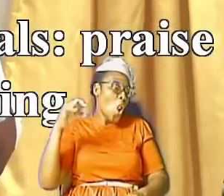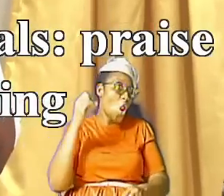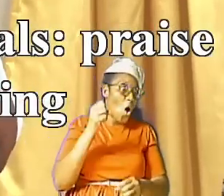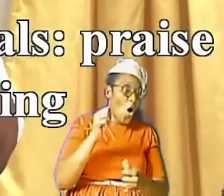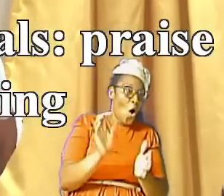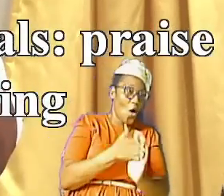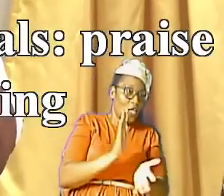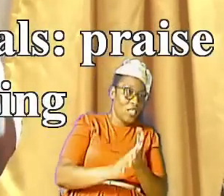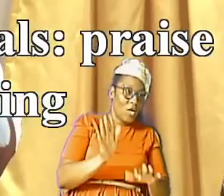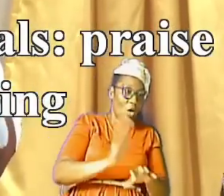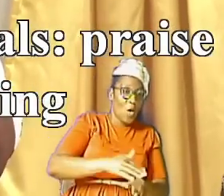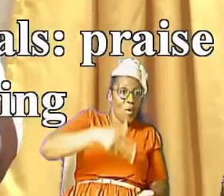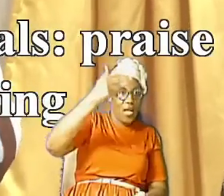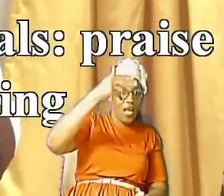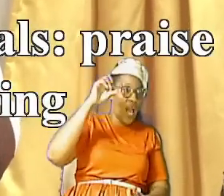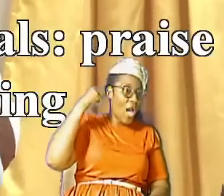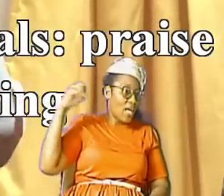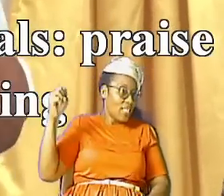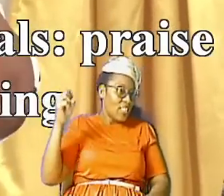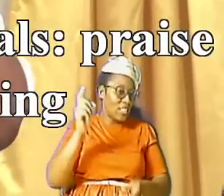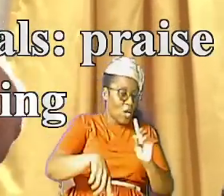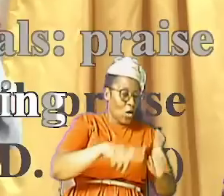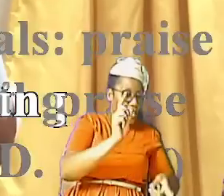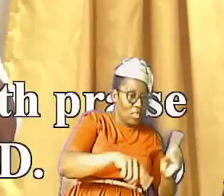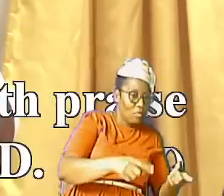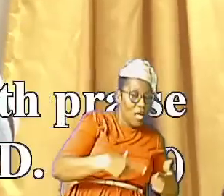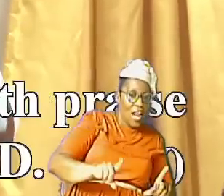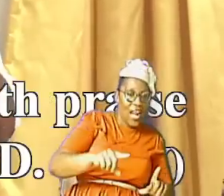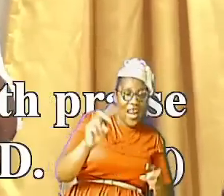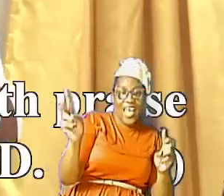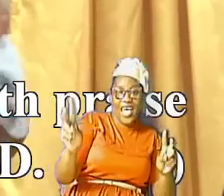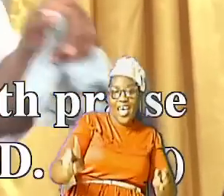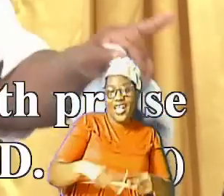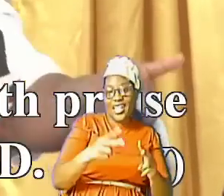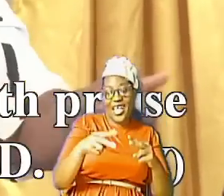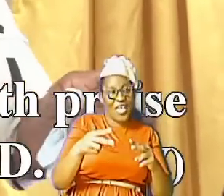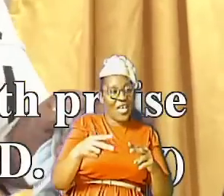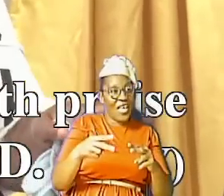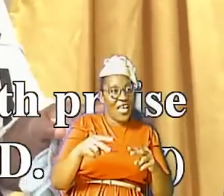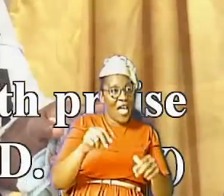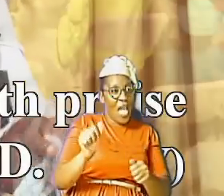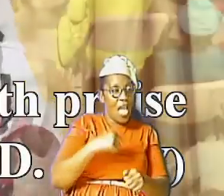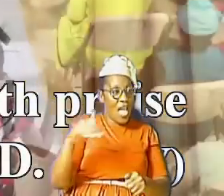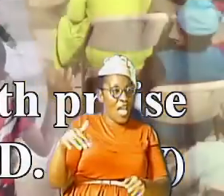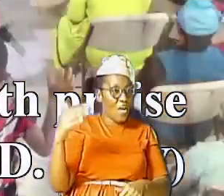Praise him upon the high sounding cymbals. Let everything that has breath